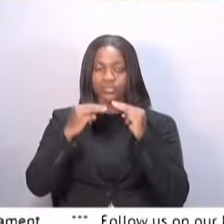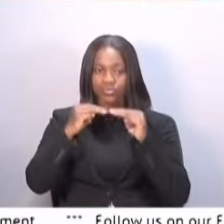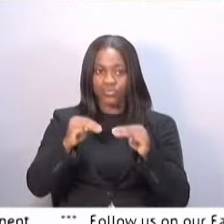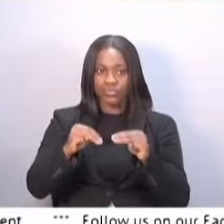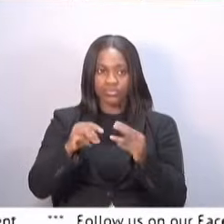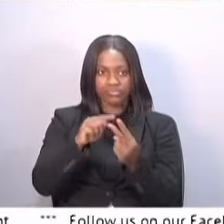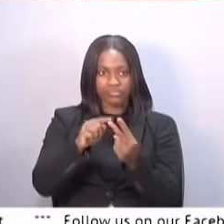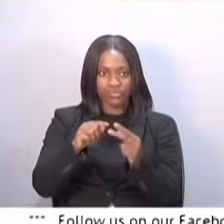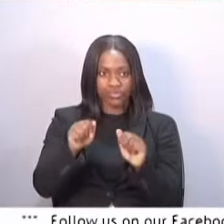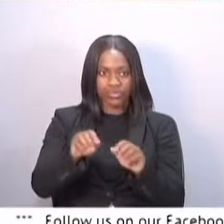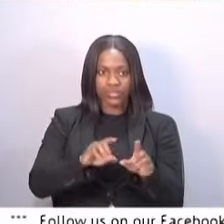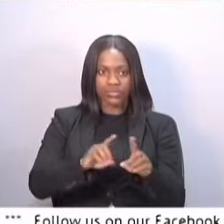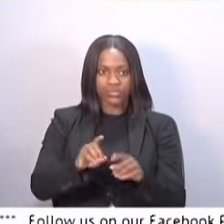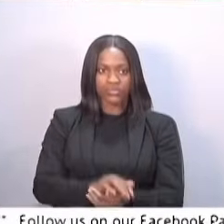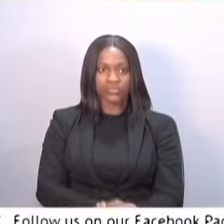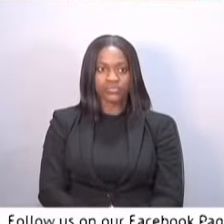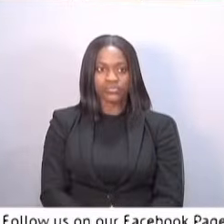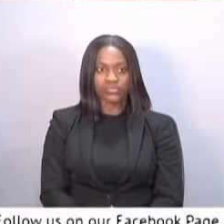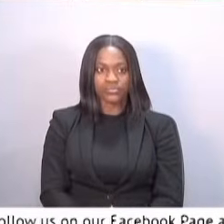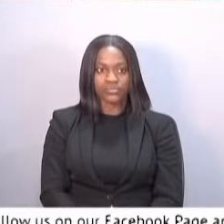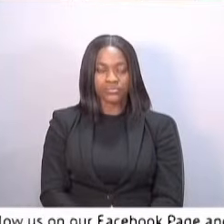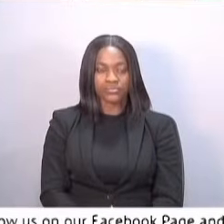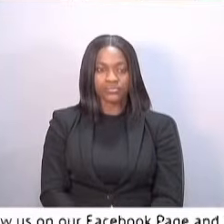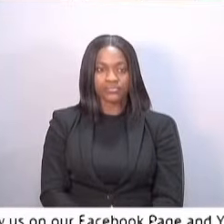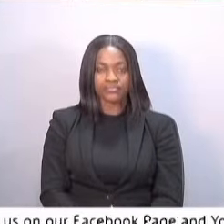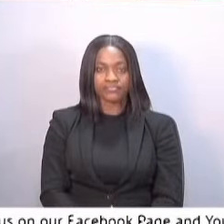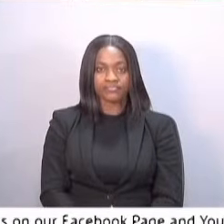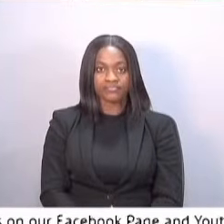the motions. And just because